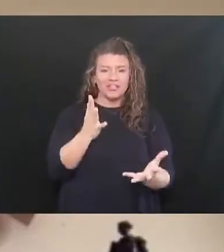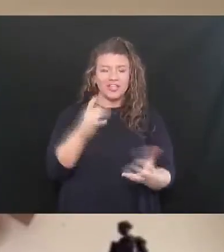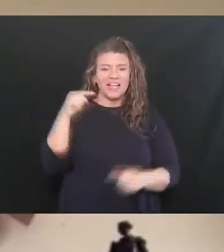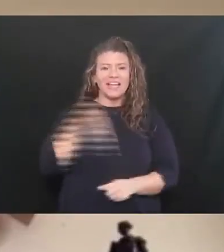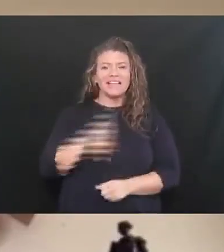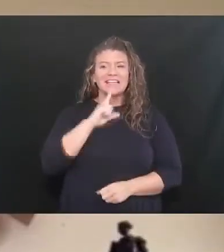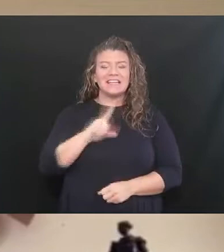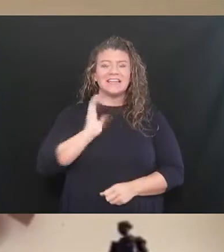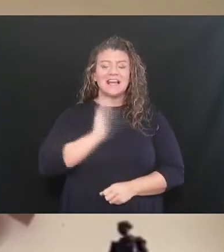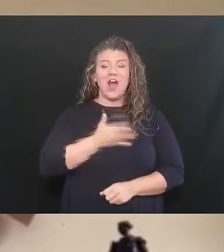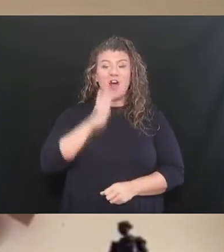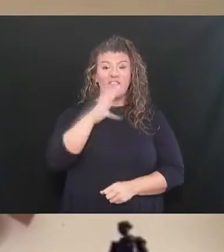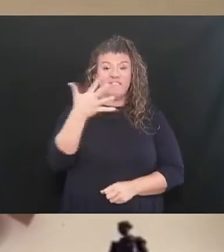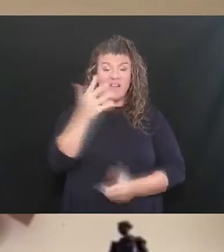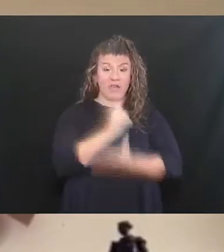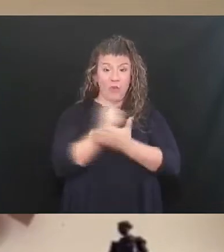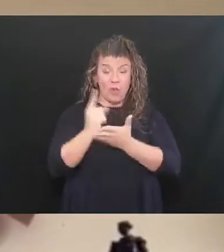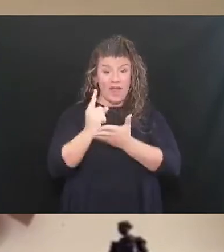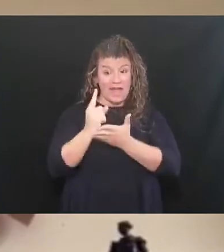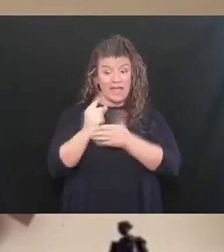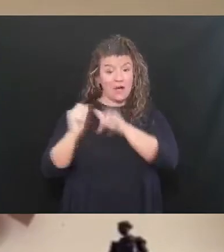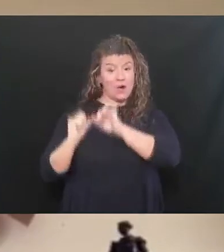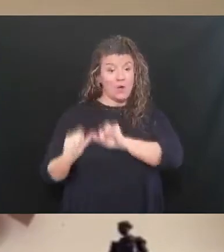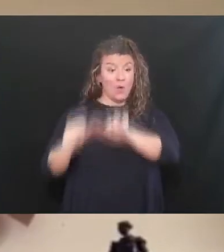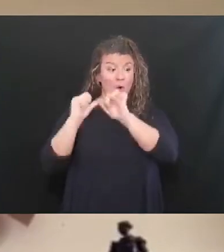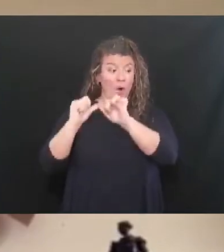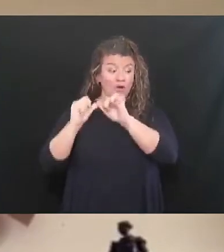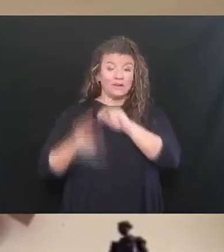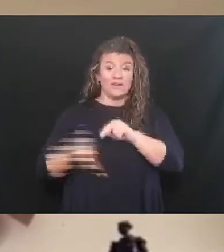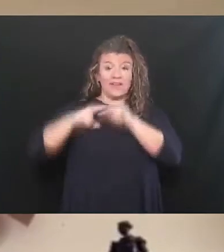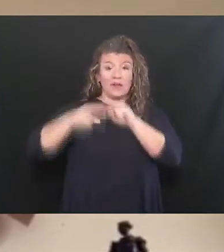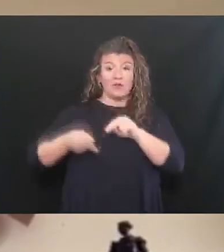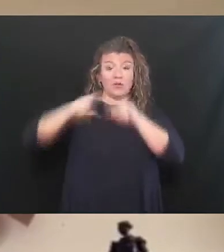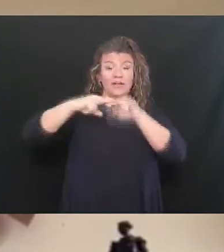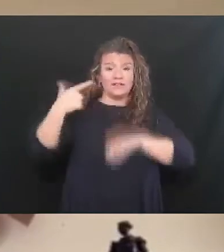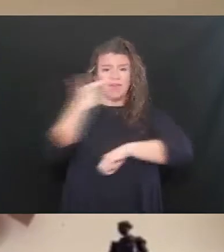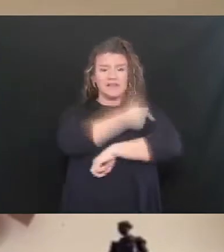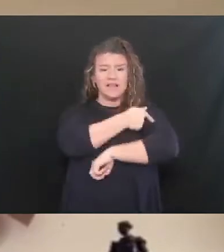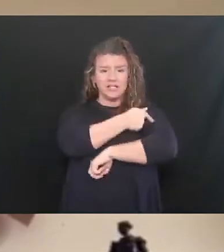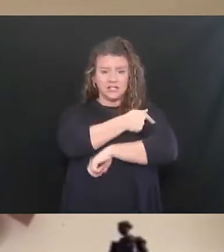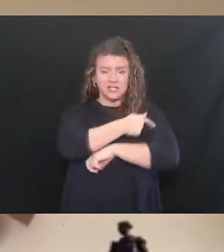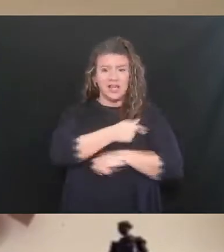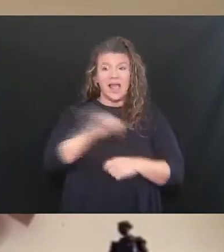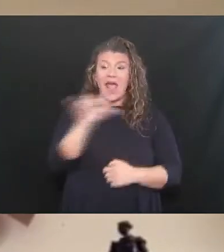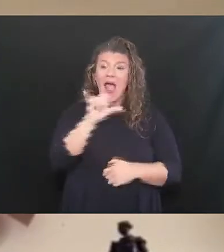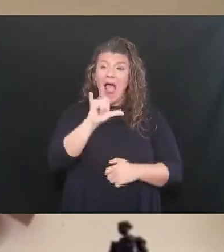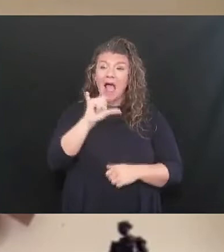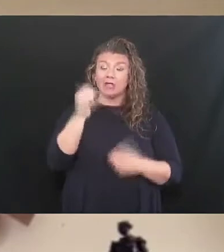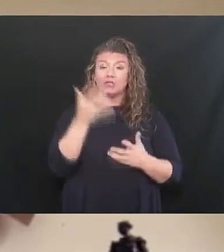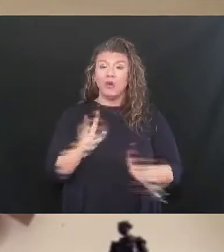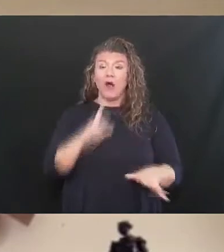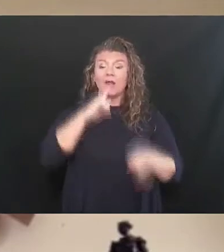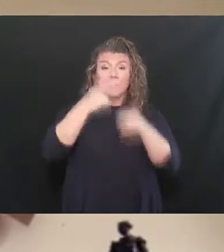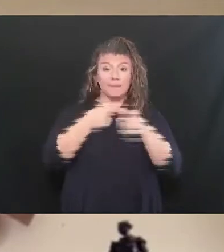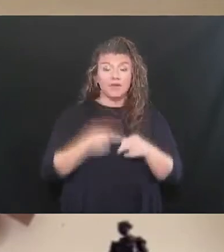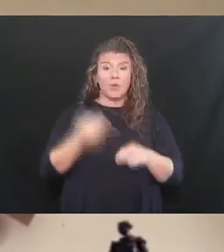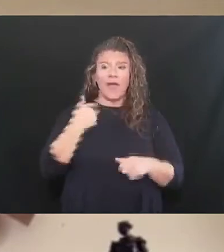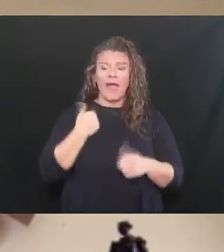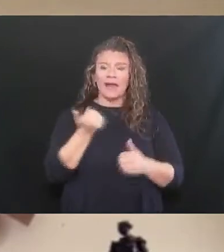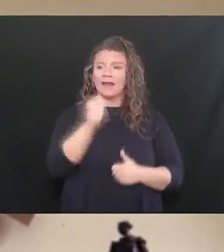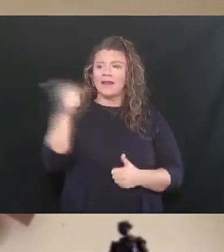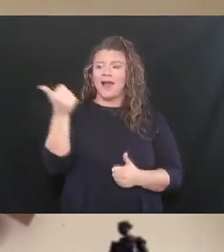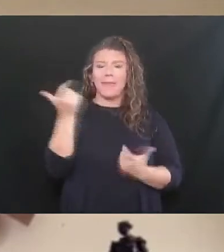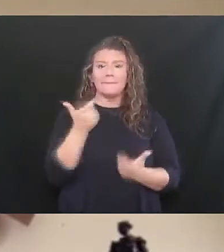is our 5th week in a row of steady increase in vaccinations. And as he pointed out, we had another milestone where